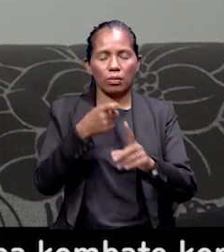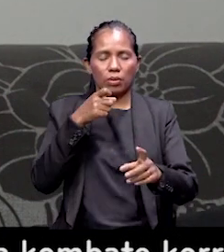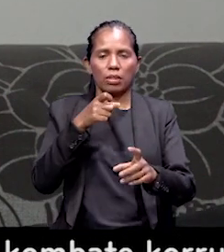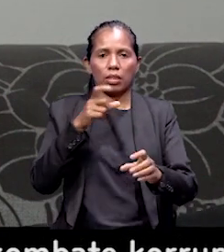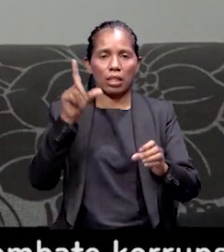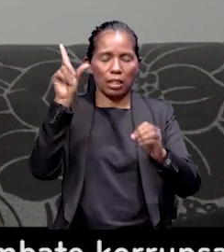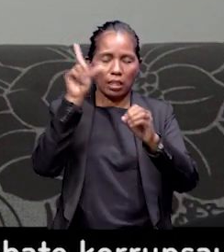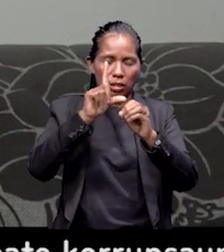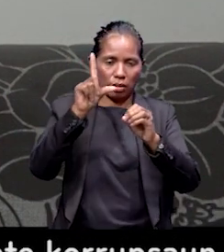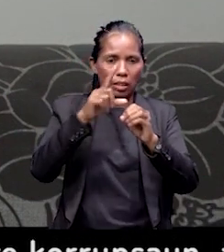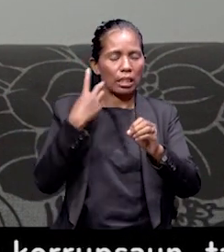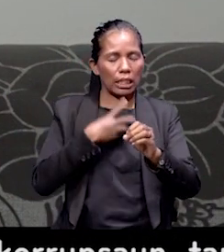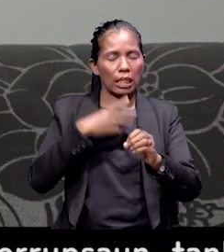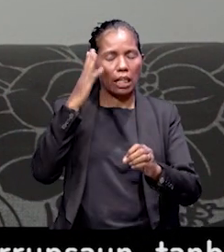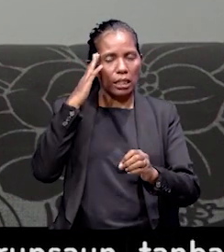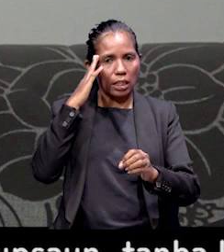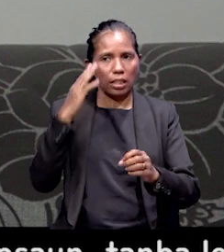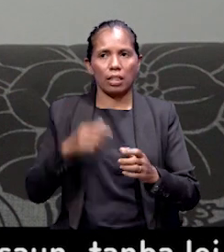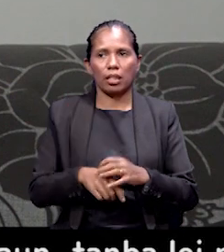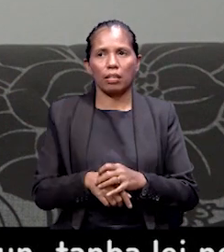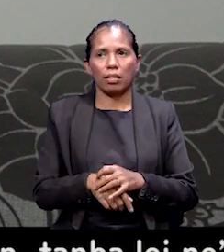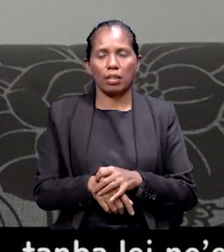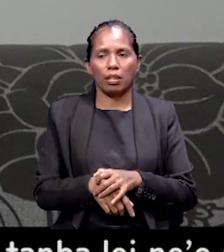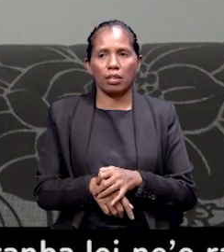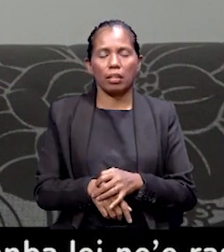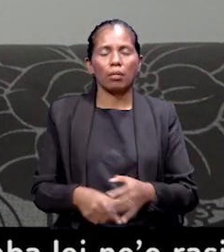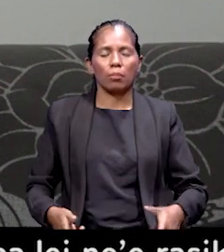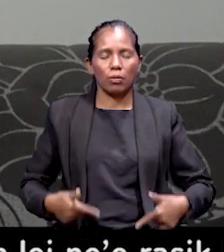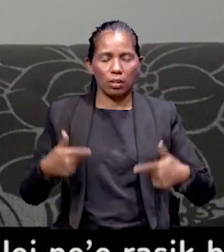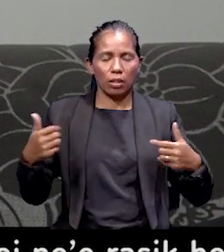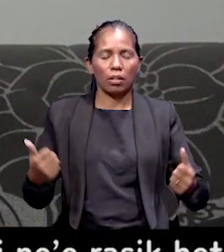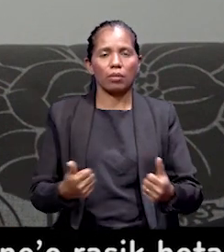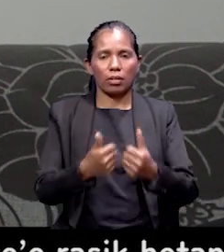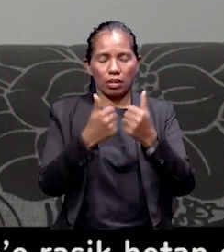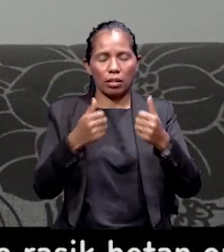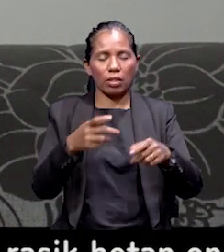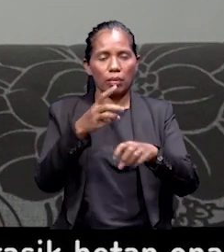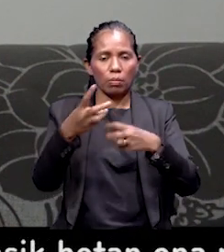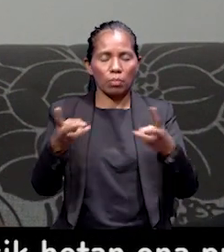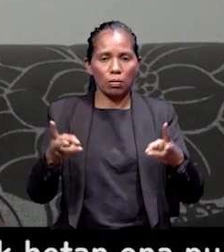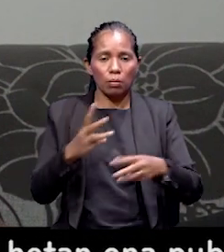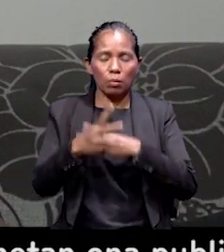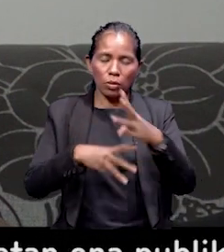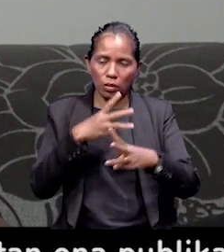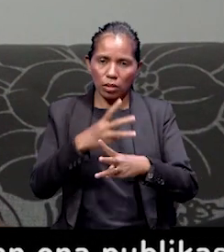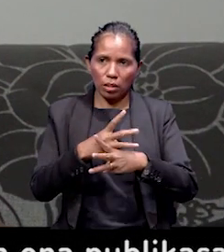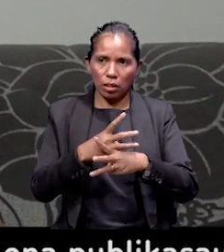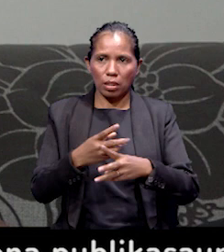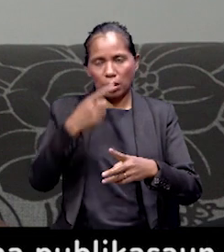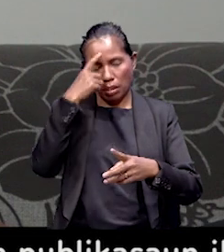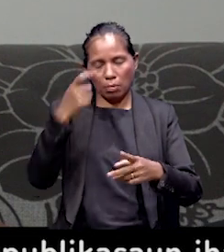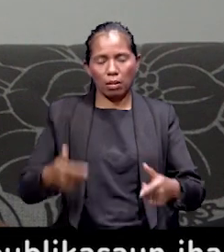ita kompete moris ne ya kompetisaun ni laran. Kompetisi natureza ne virus akar ko ite tamba nia moris sus ite